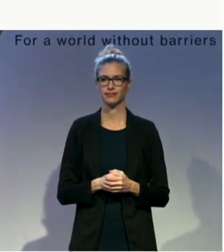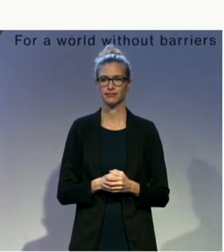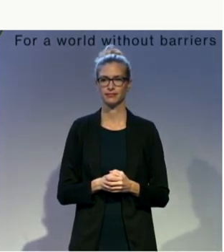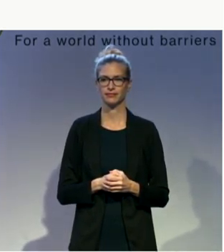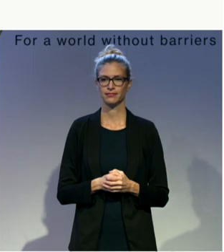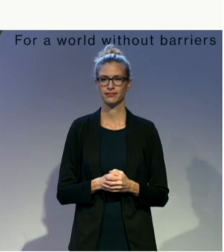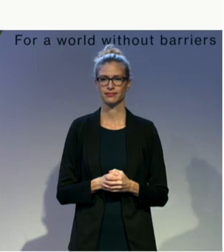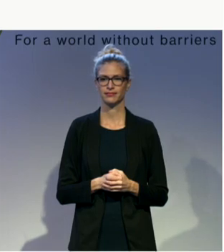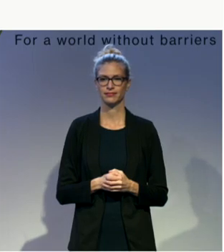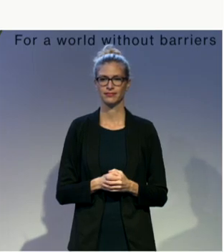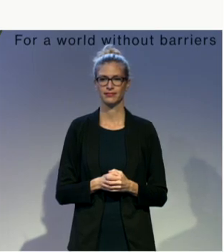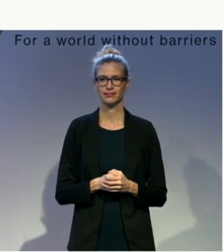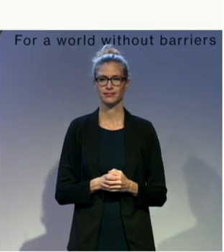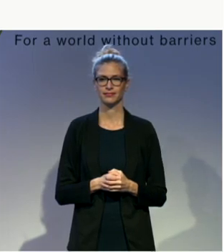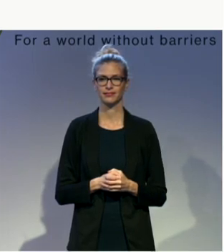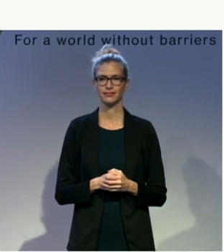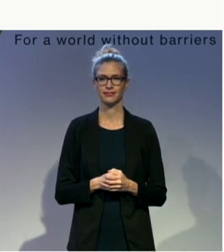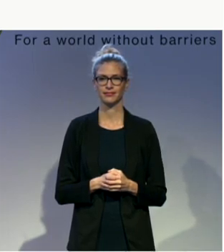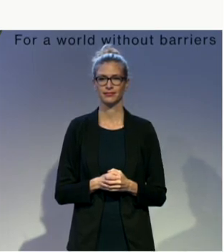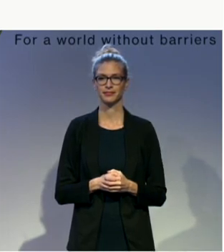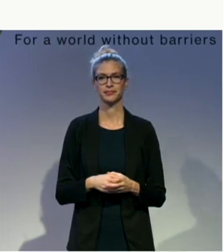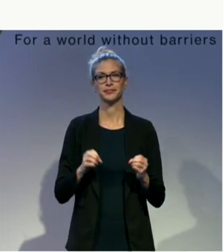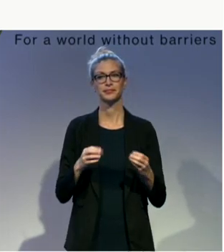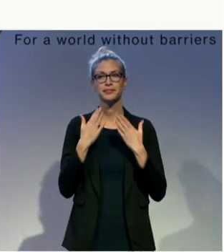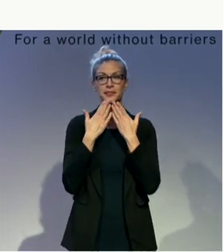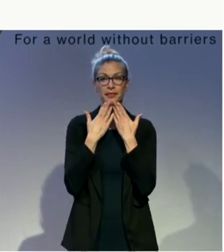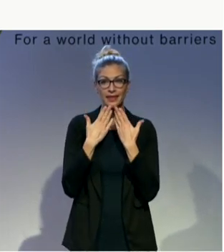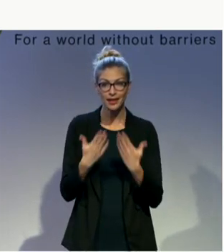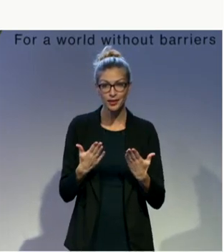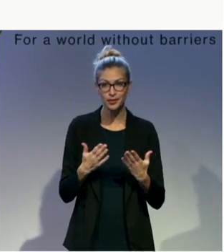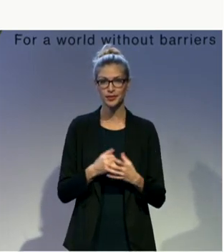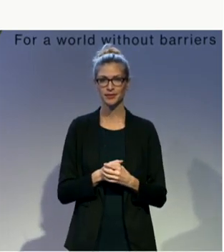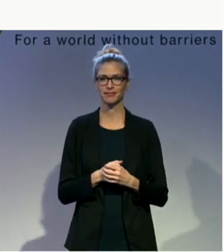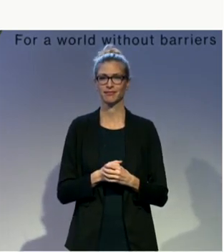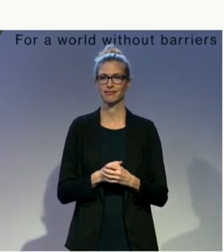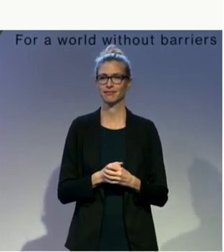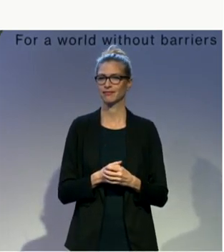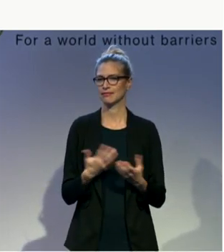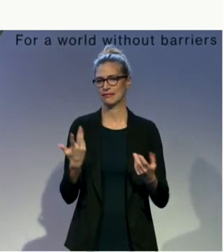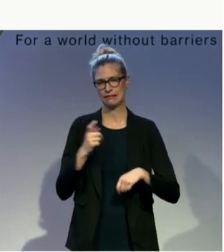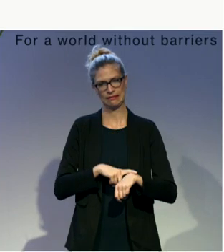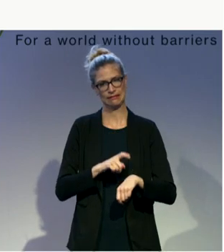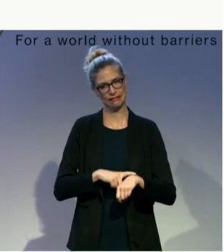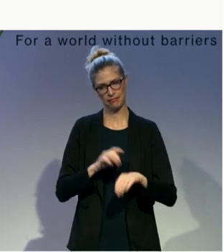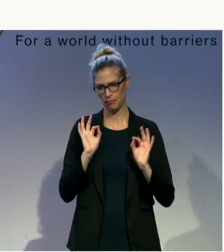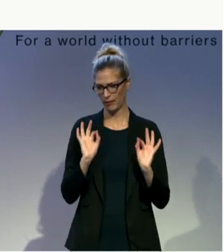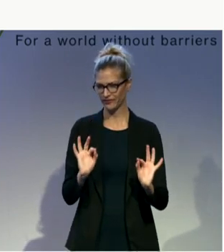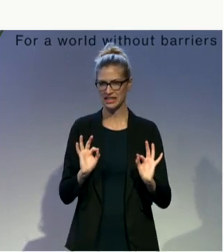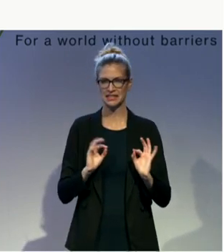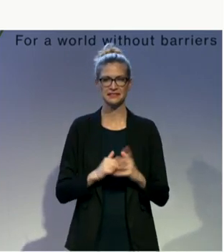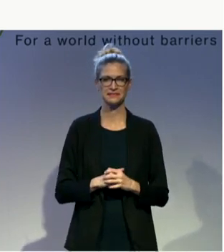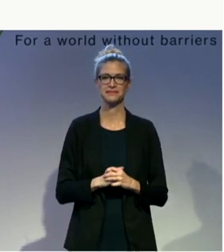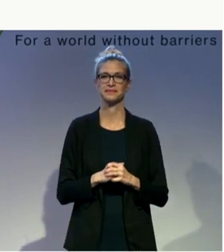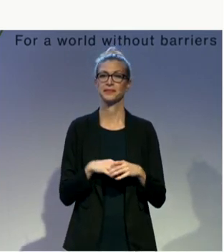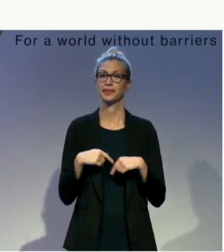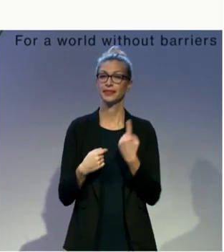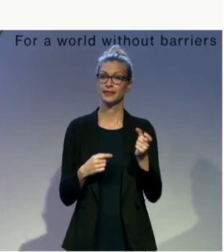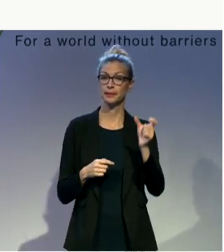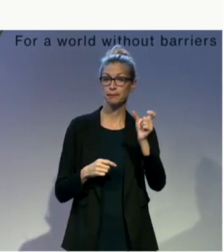Thank you once more. It was easy to match the timings here as well. And let's move on to the